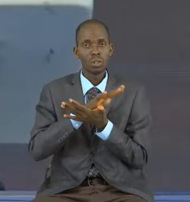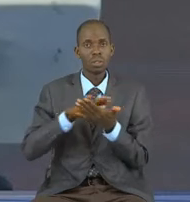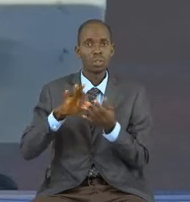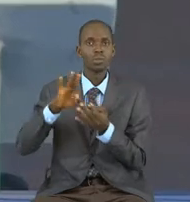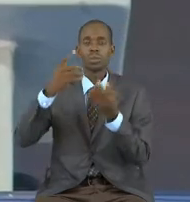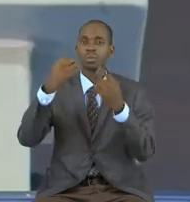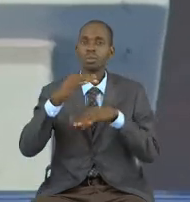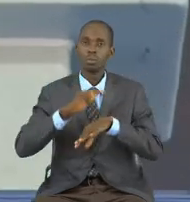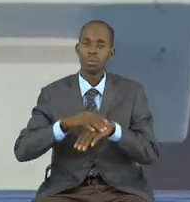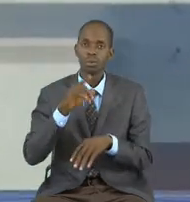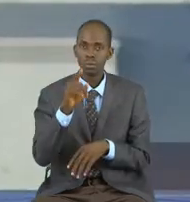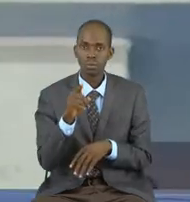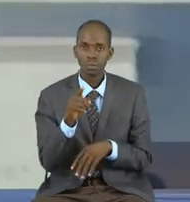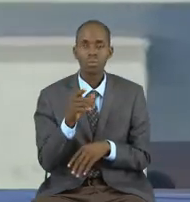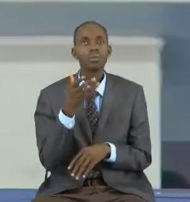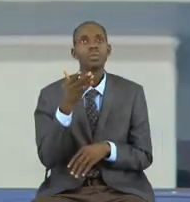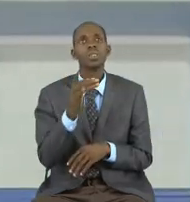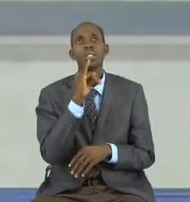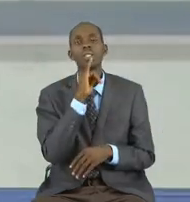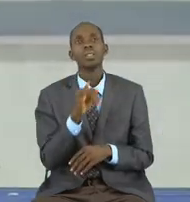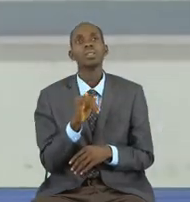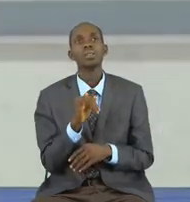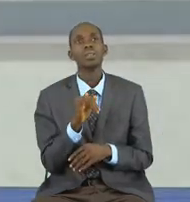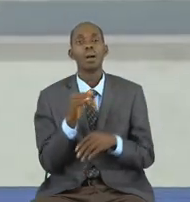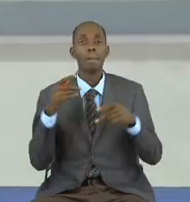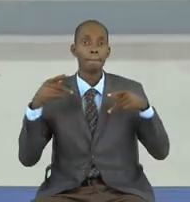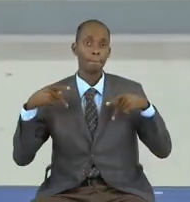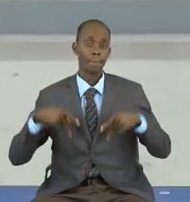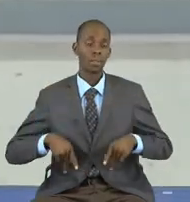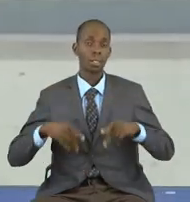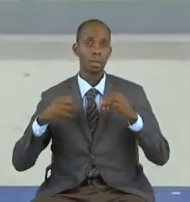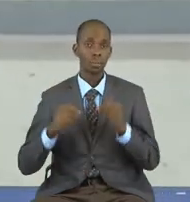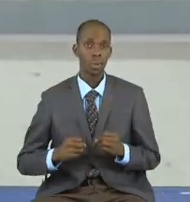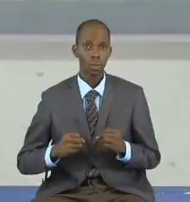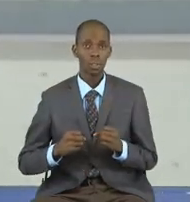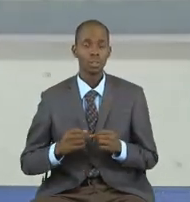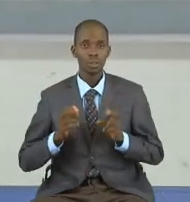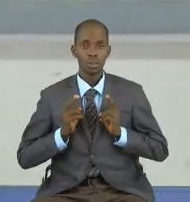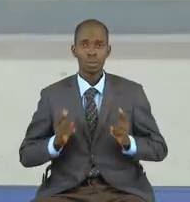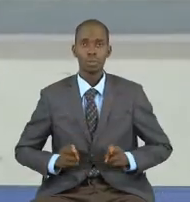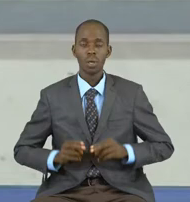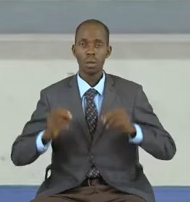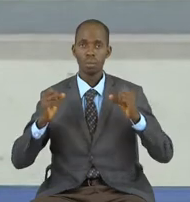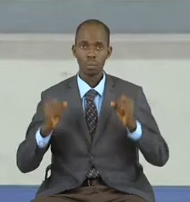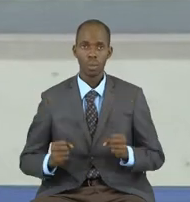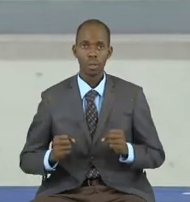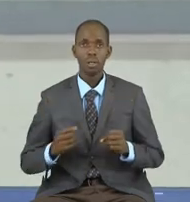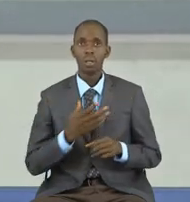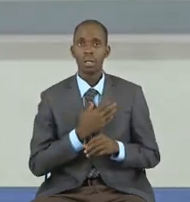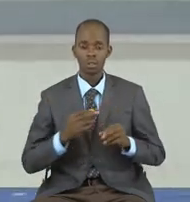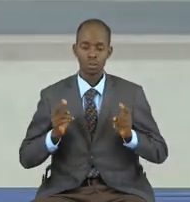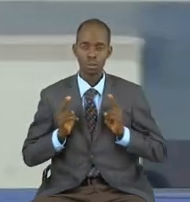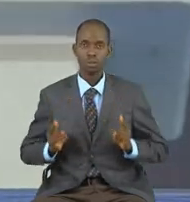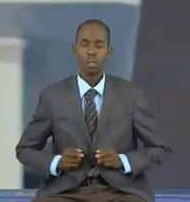you. There is, the personal power, the human power, and the human courage, and the